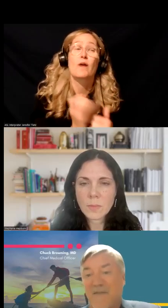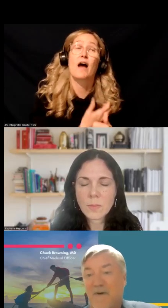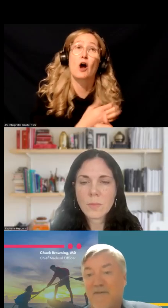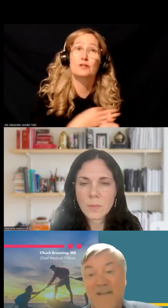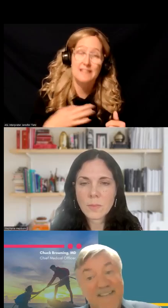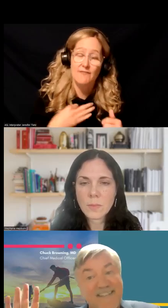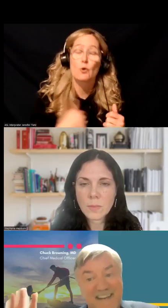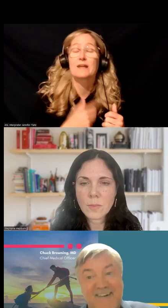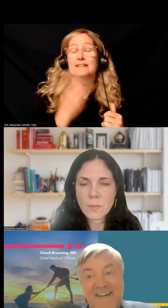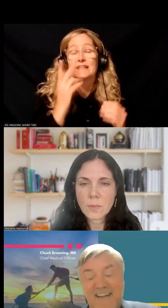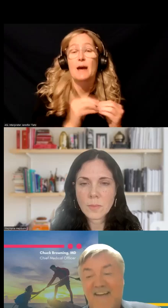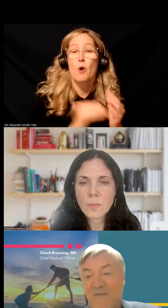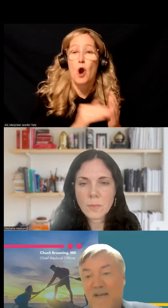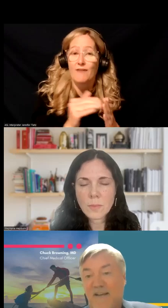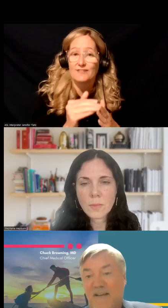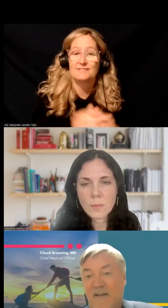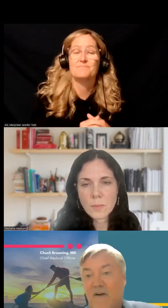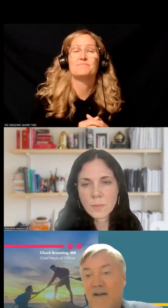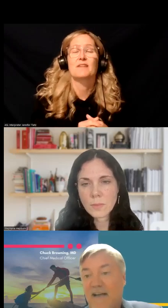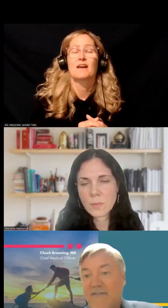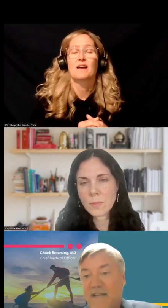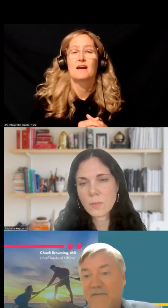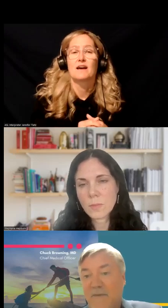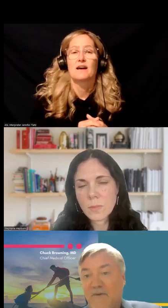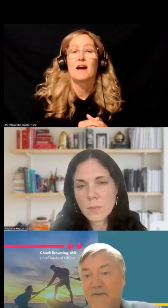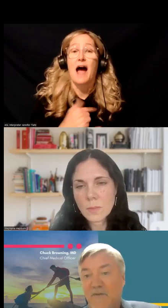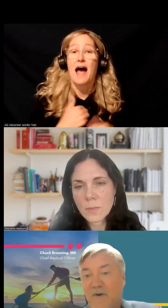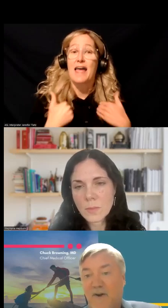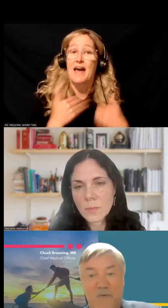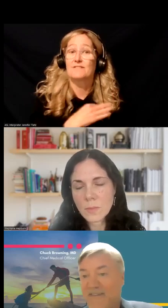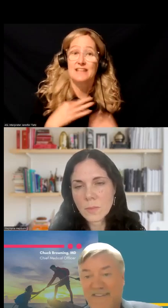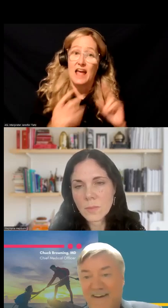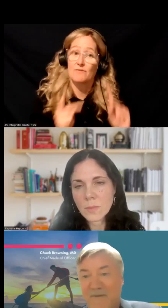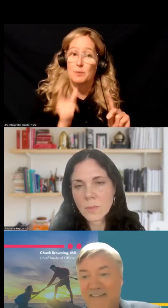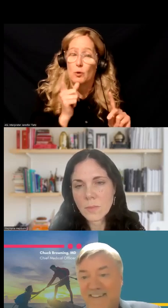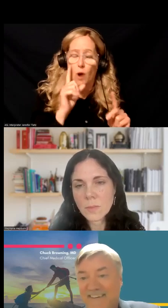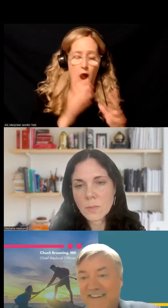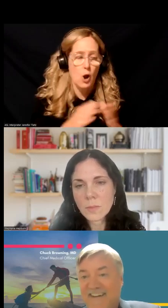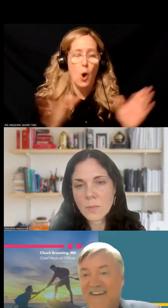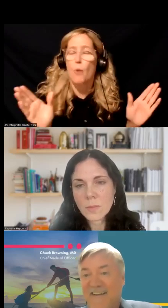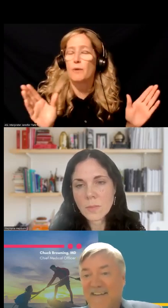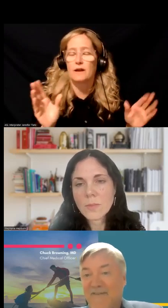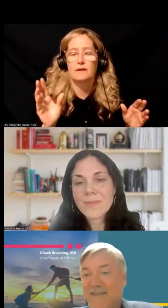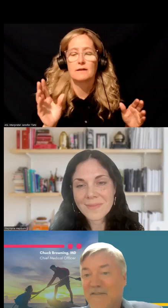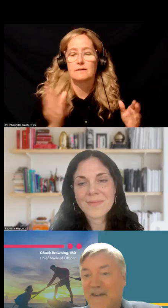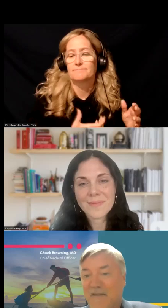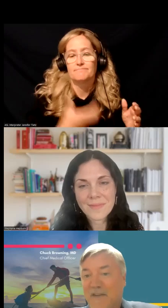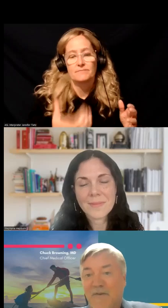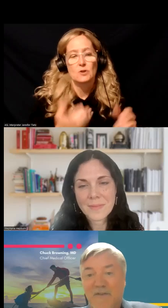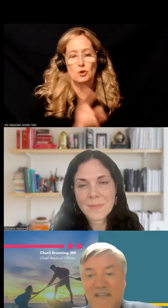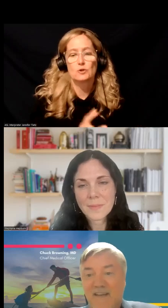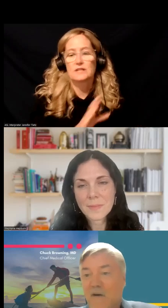see the most. We actually now at RI have staff members who are open about their use